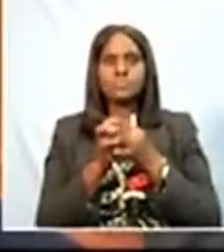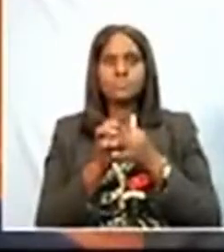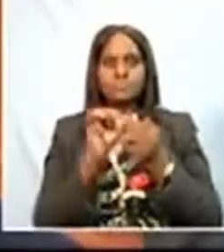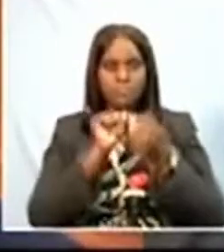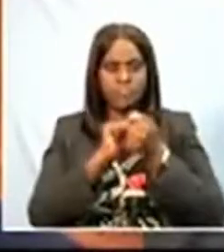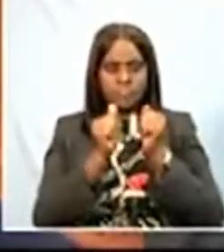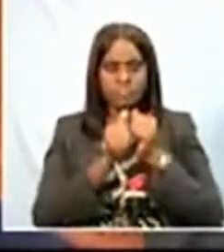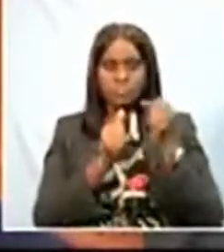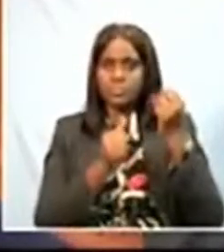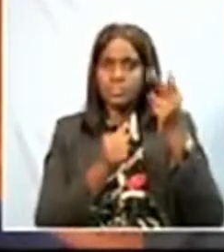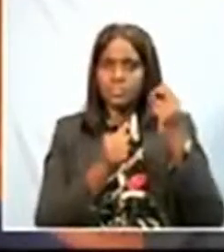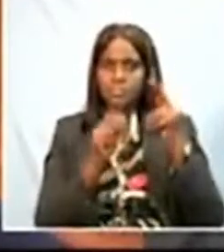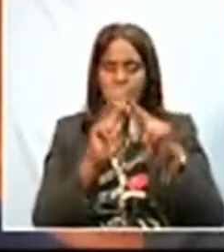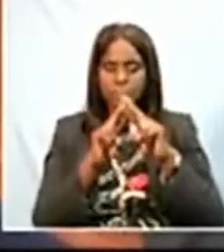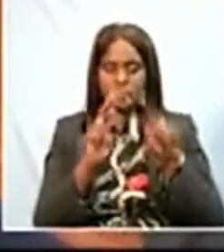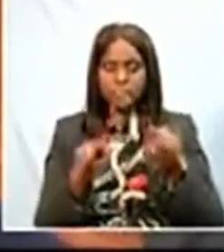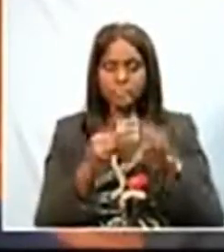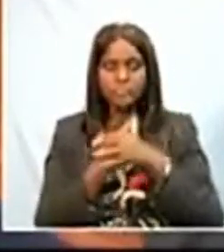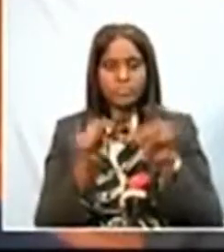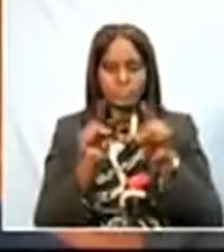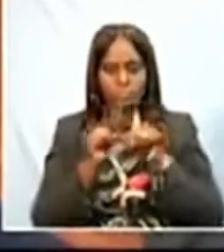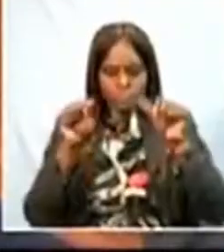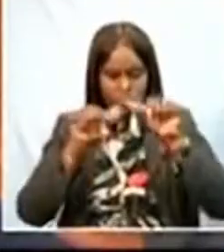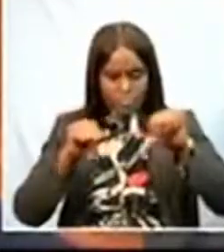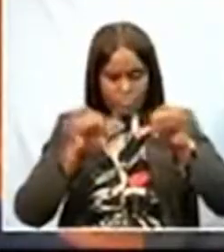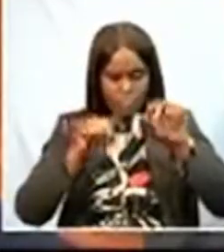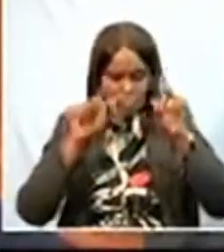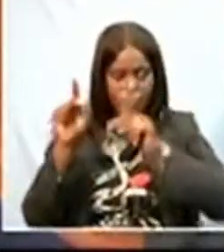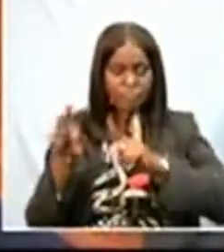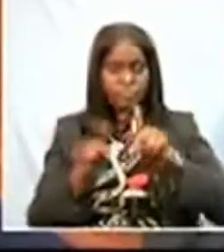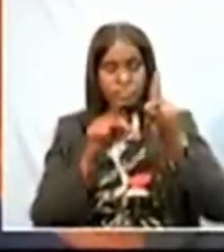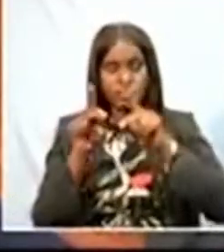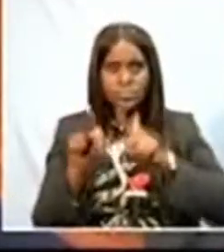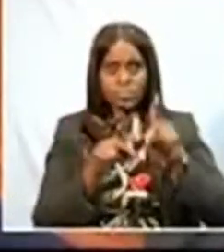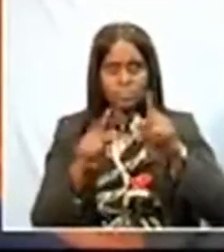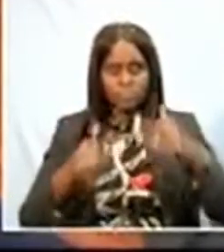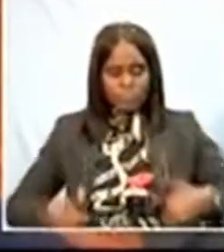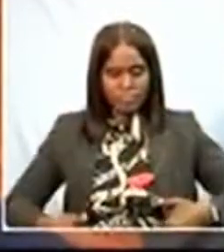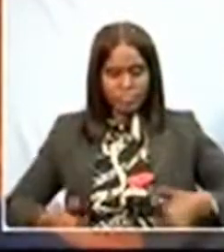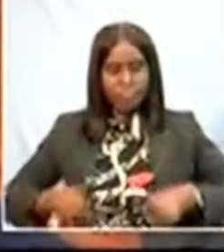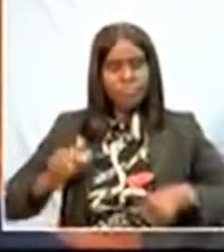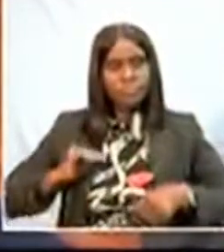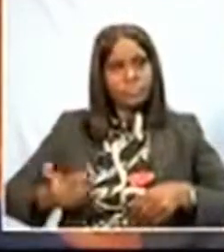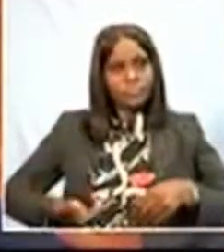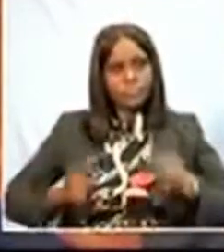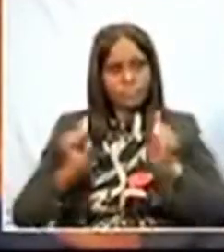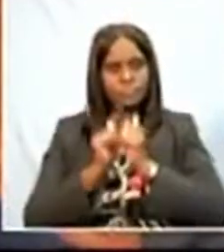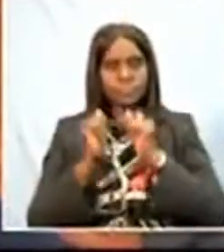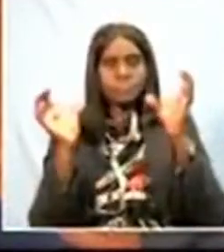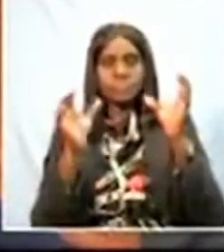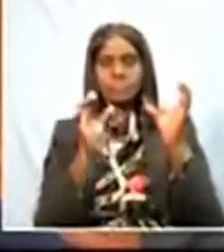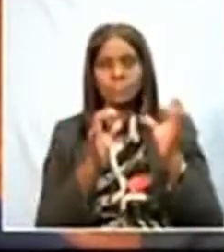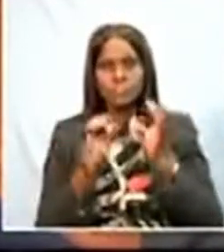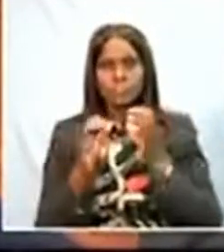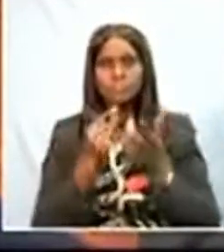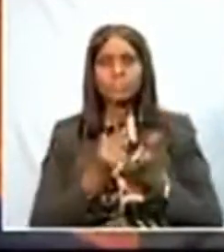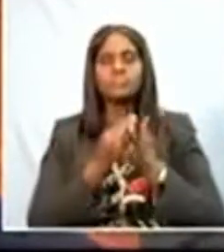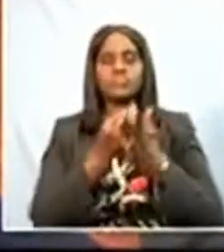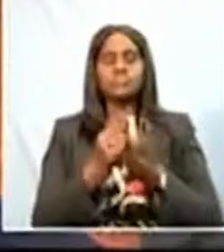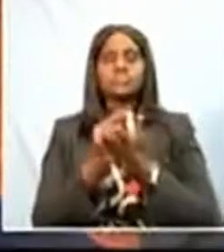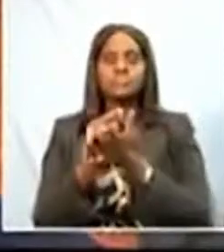Query 12, Chair. Analysis of performance, youth, women, and community